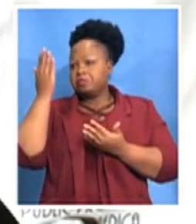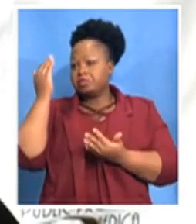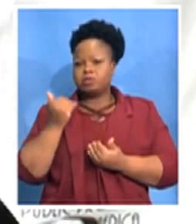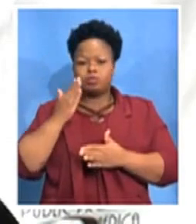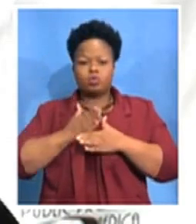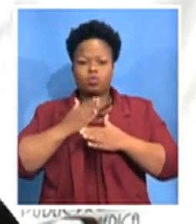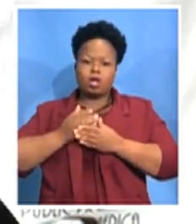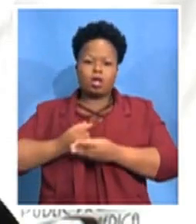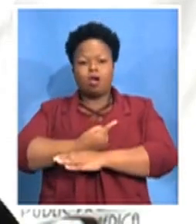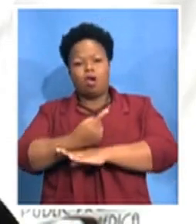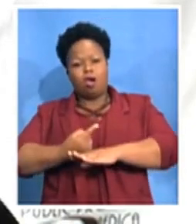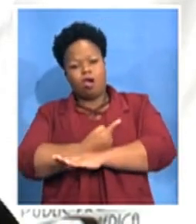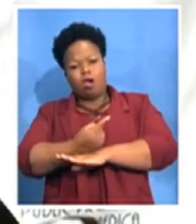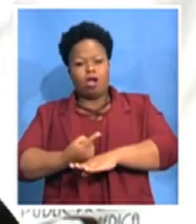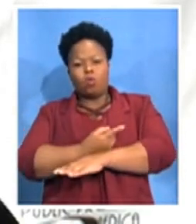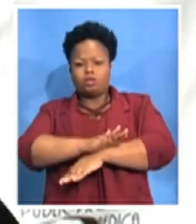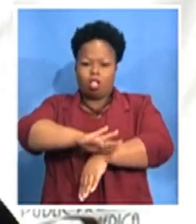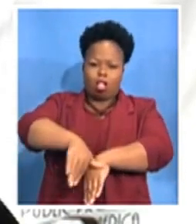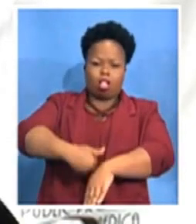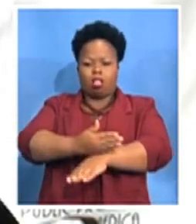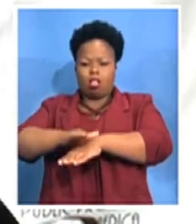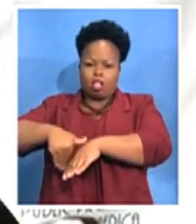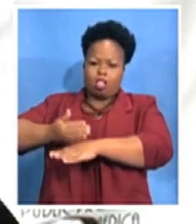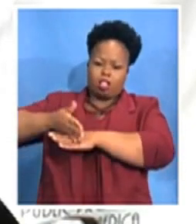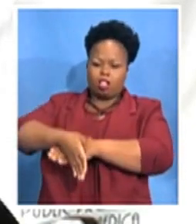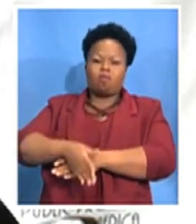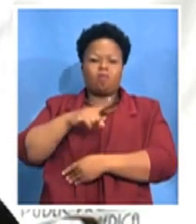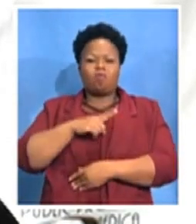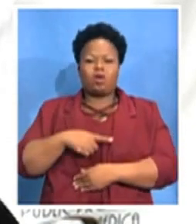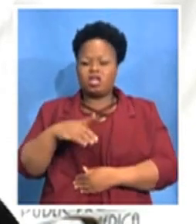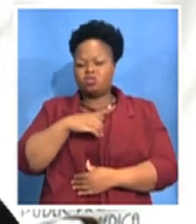result of the shortage of clinical staff.